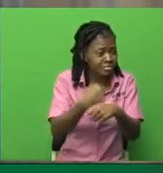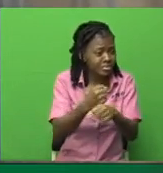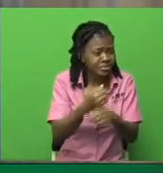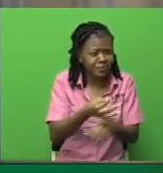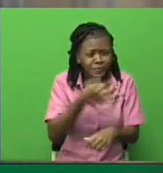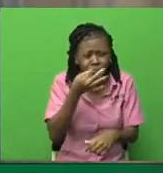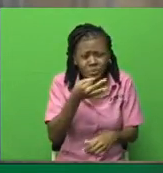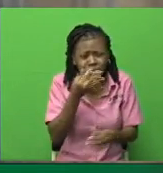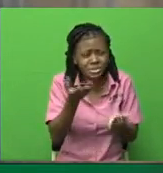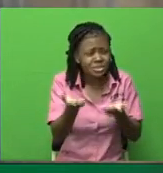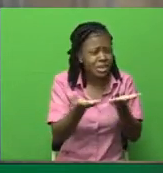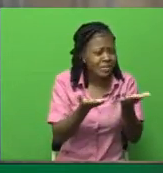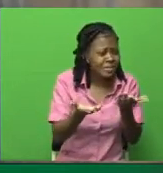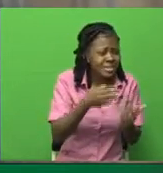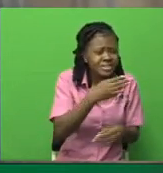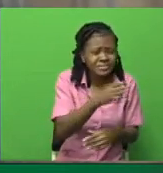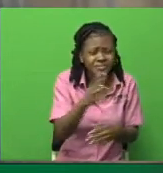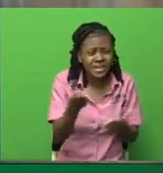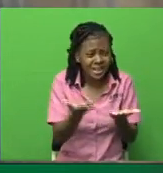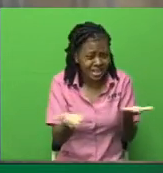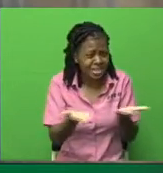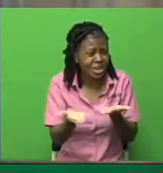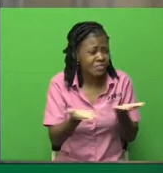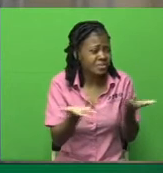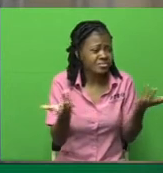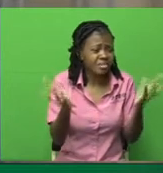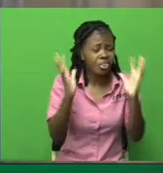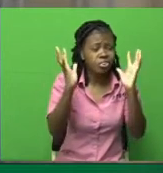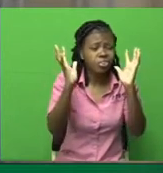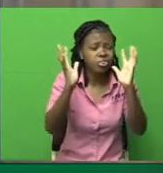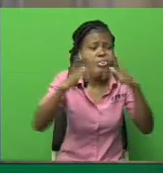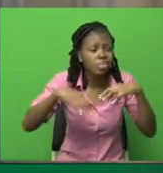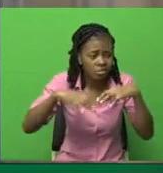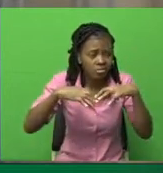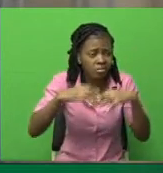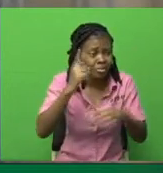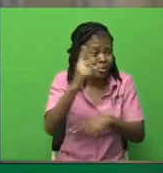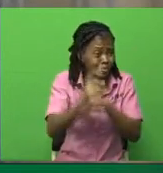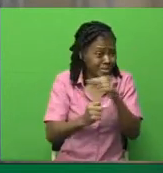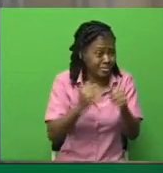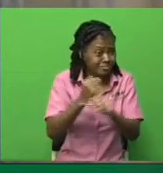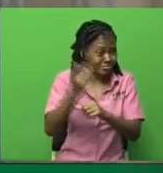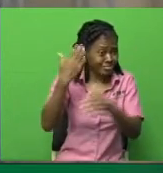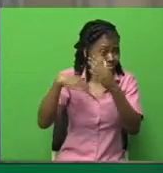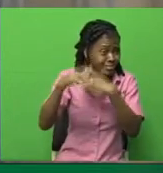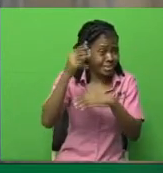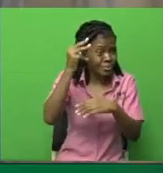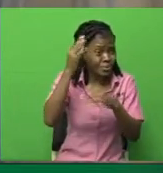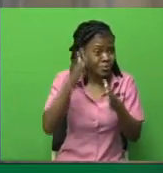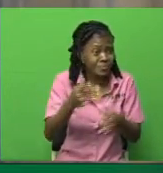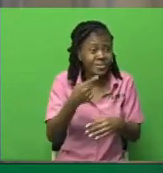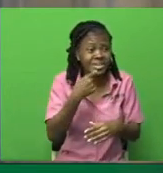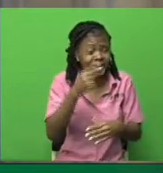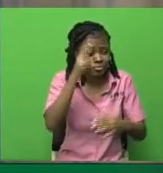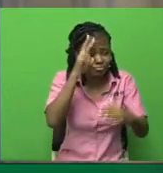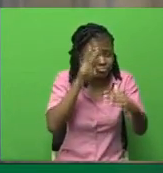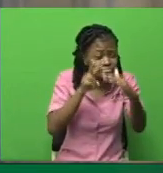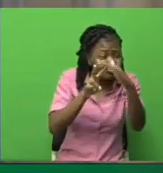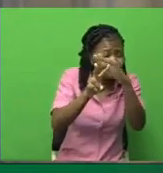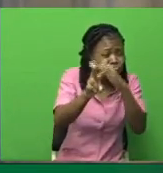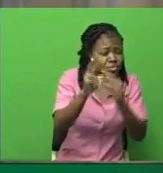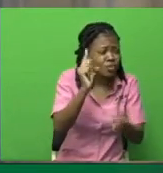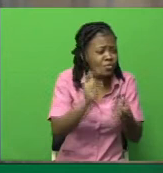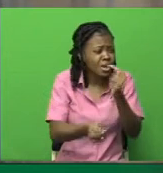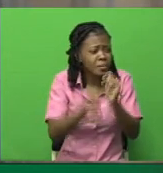has collapsed one year ago in this house the minister announced his production for the TT economy or